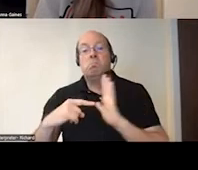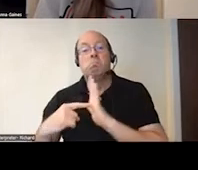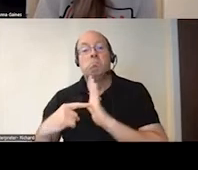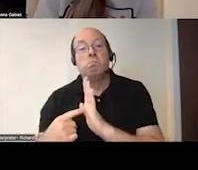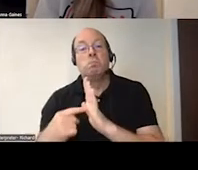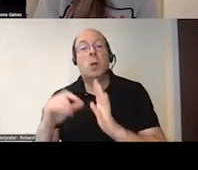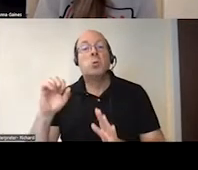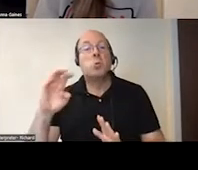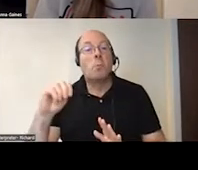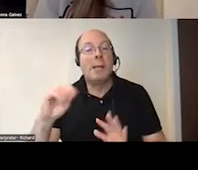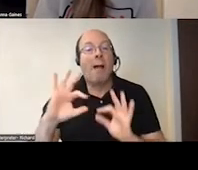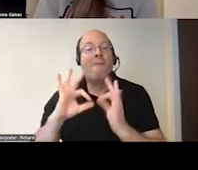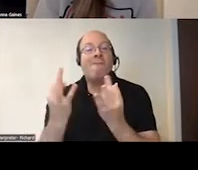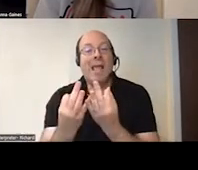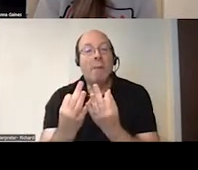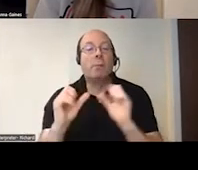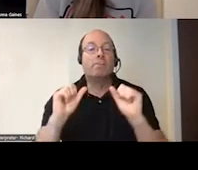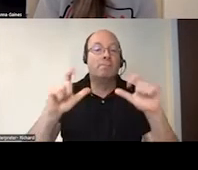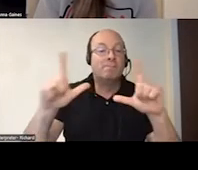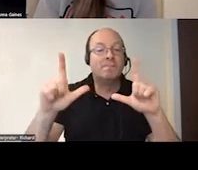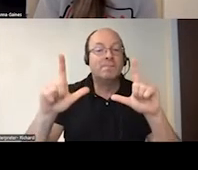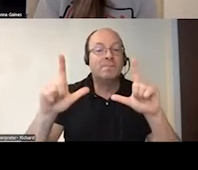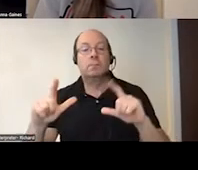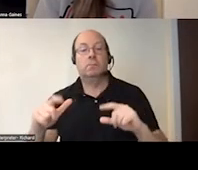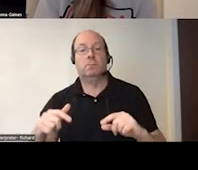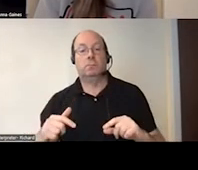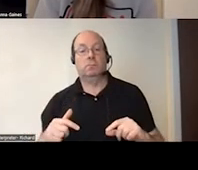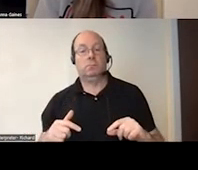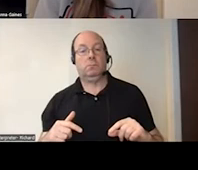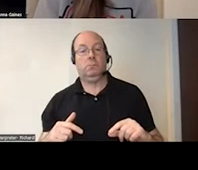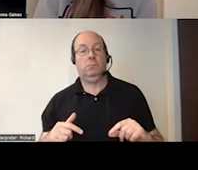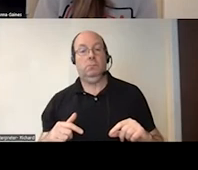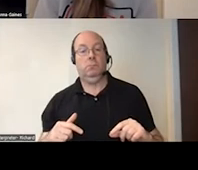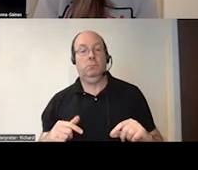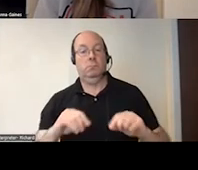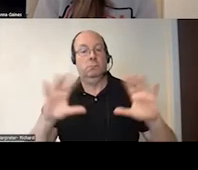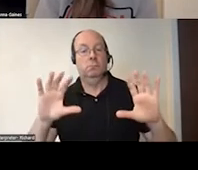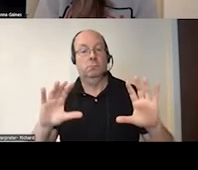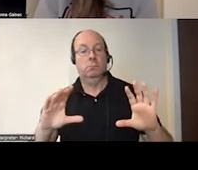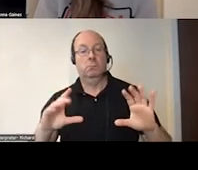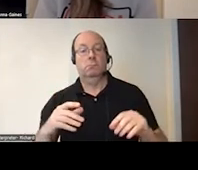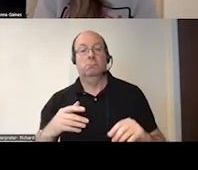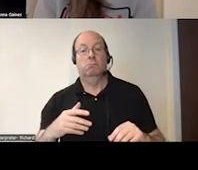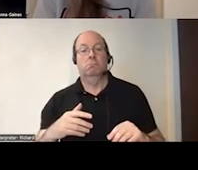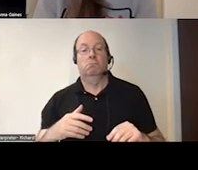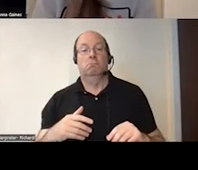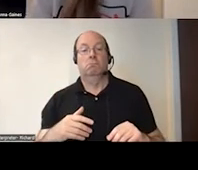on social media and things like that. You know, like I don't necessarily want to open my daughter up to